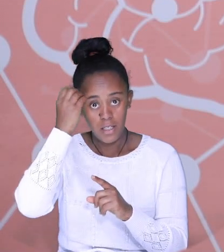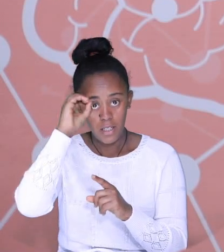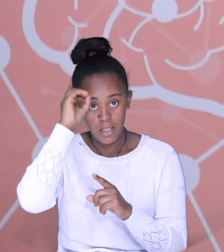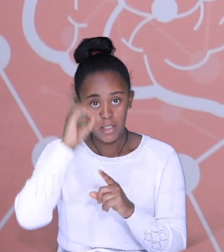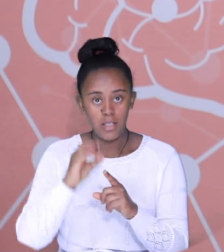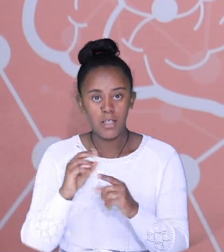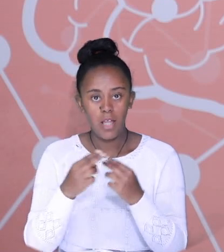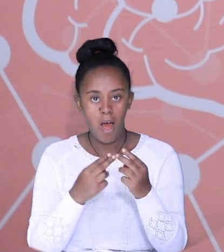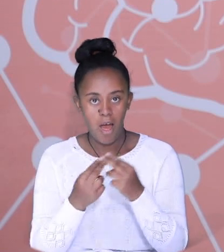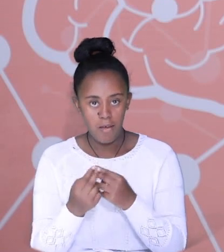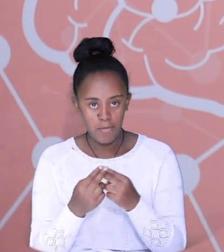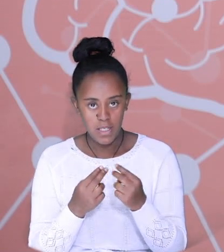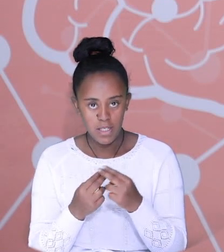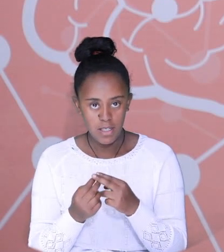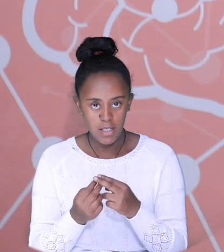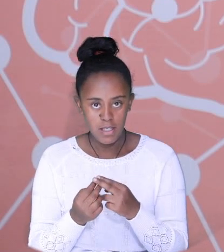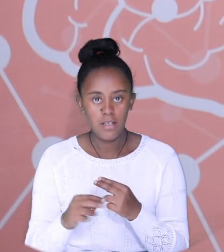times